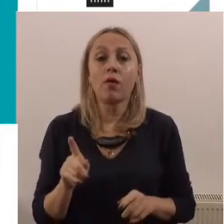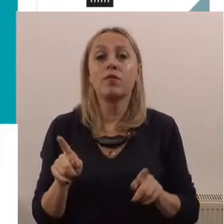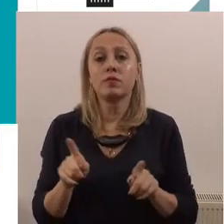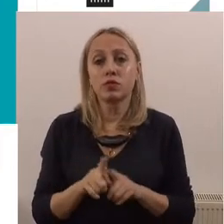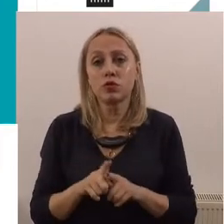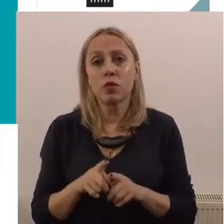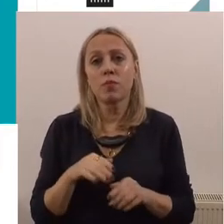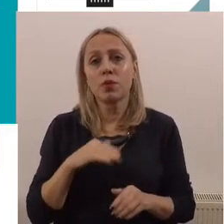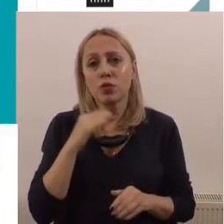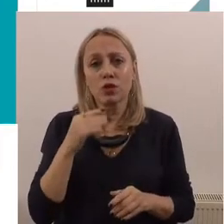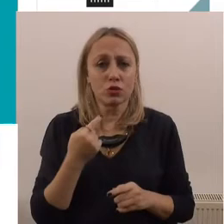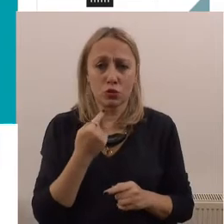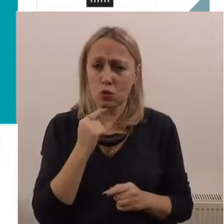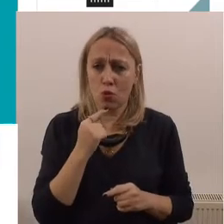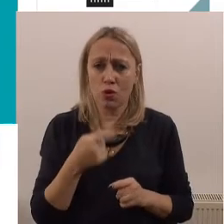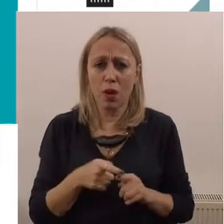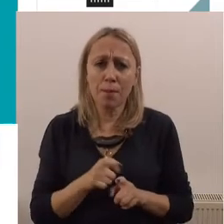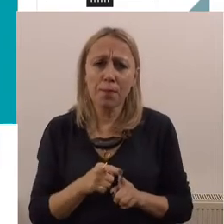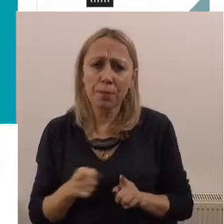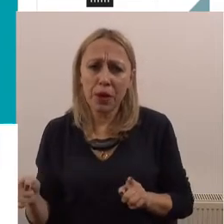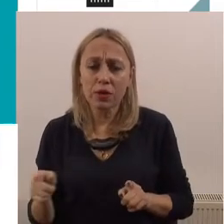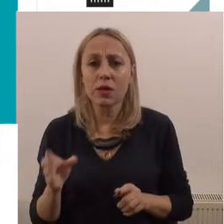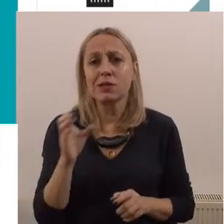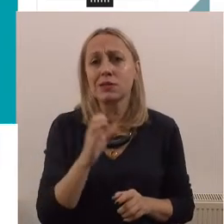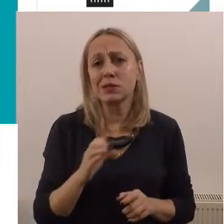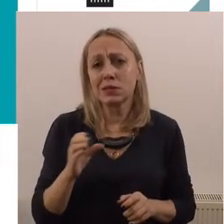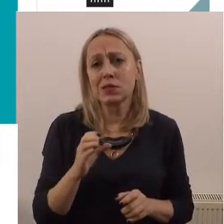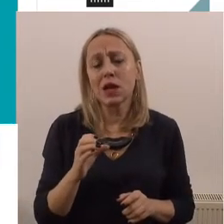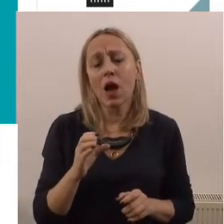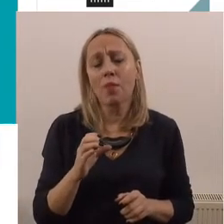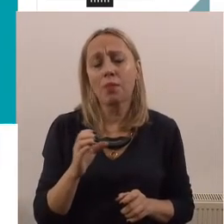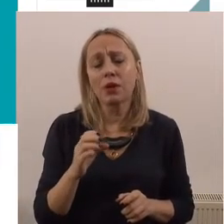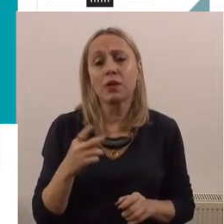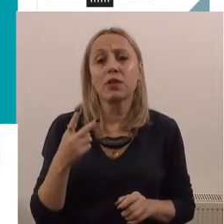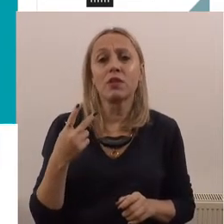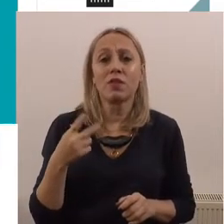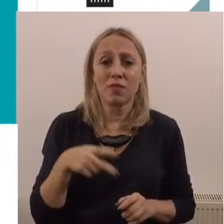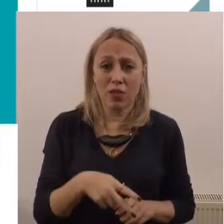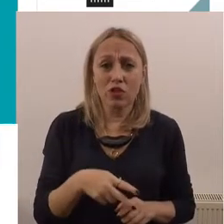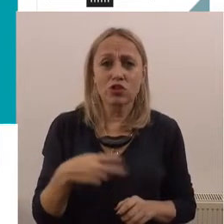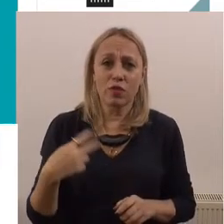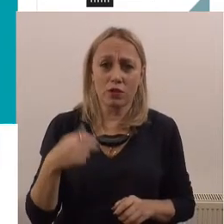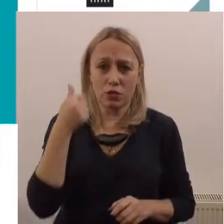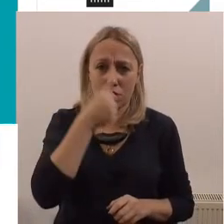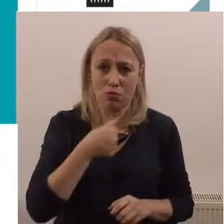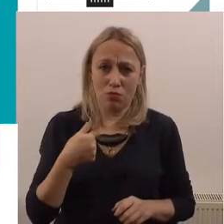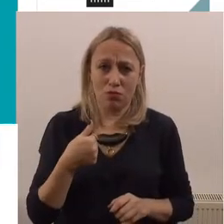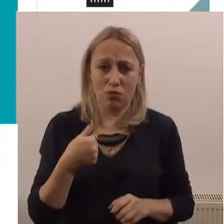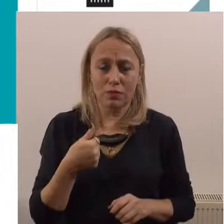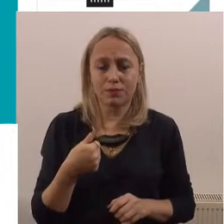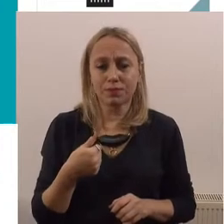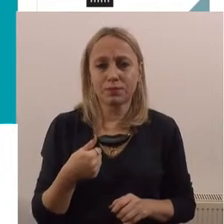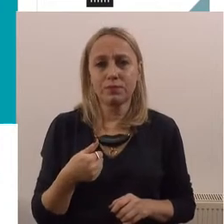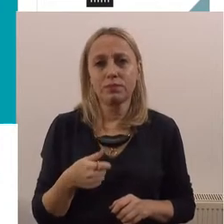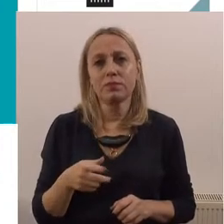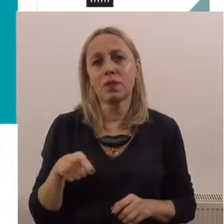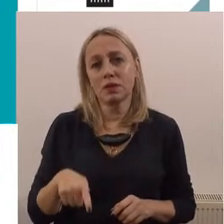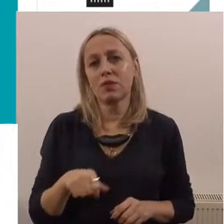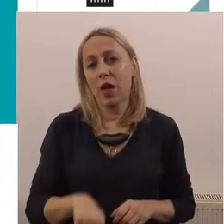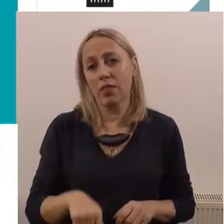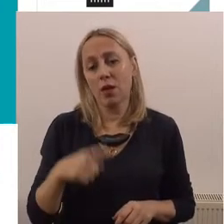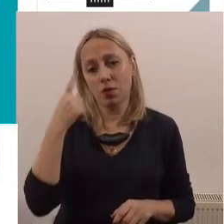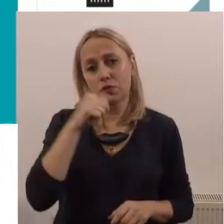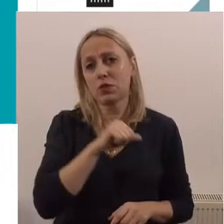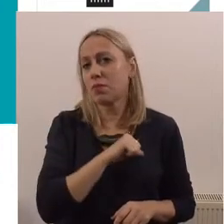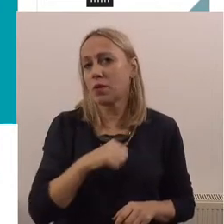But as I've mentioned, during the lockdown, so we started in September 2020, so during the lockdown it was pretty